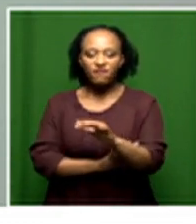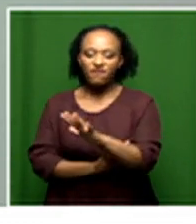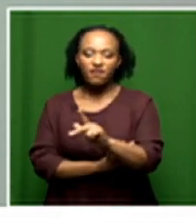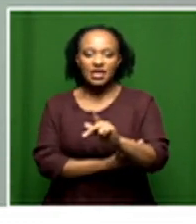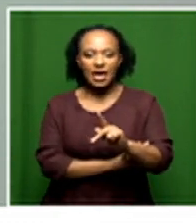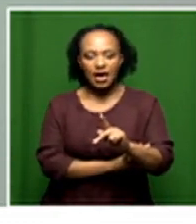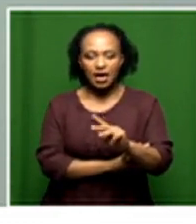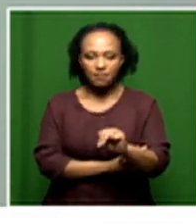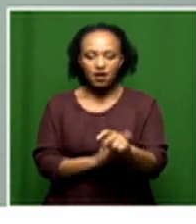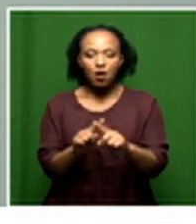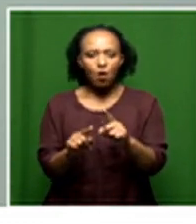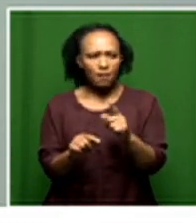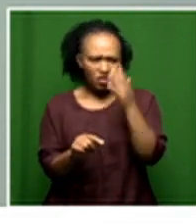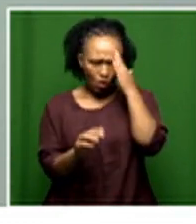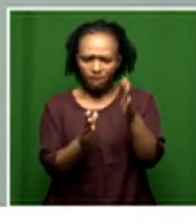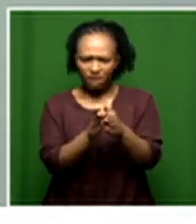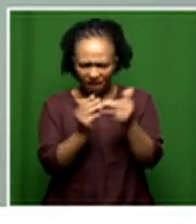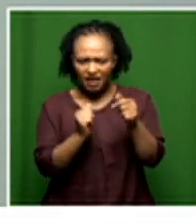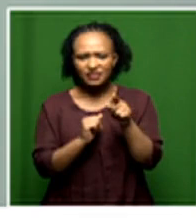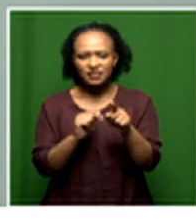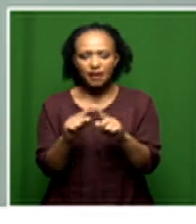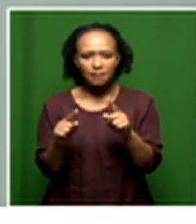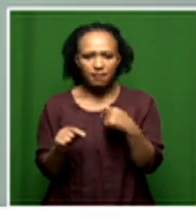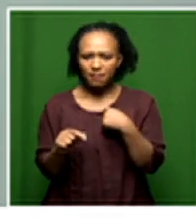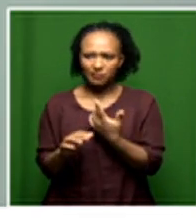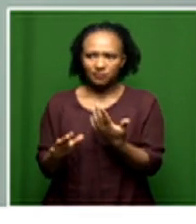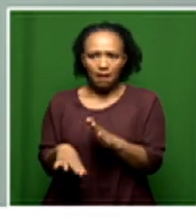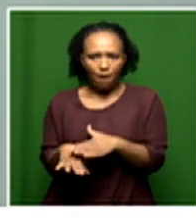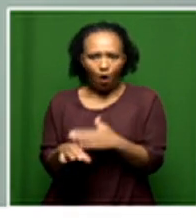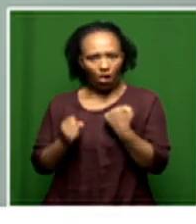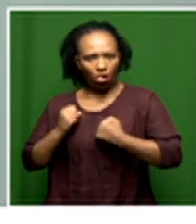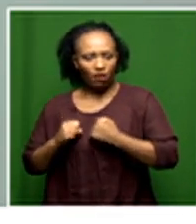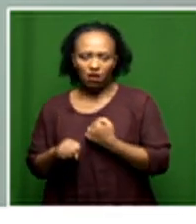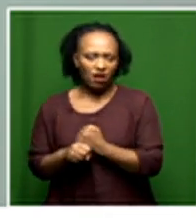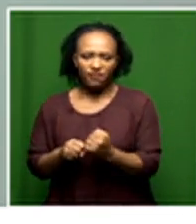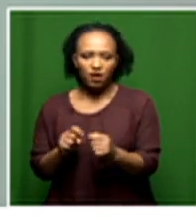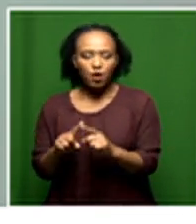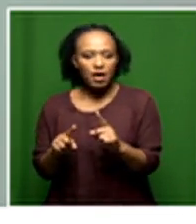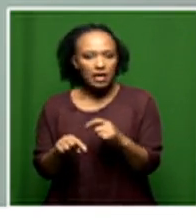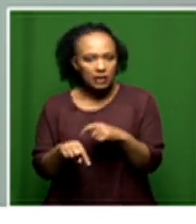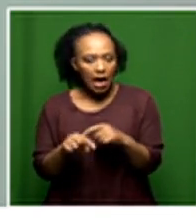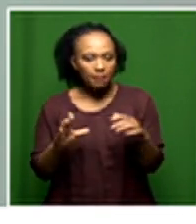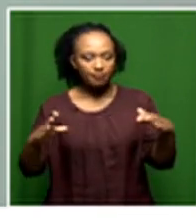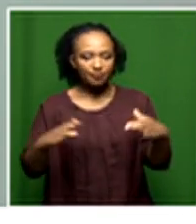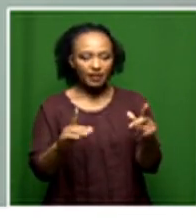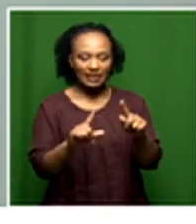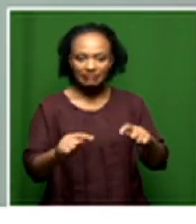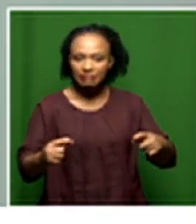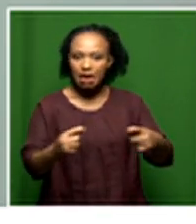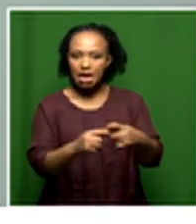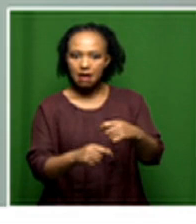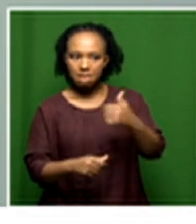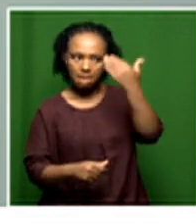was insanely fast at the time. But I never had aspirations of running any further, really. But when you're surrounded by like-minded